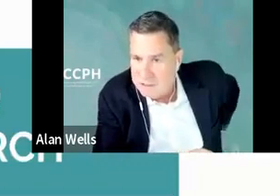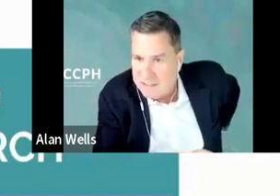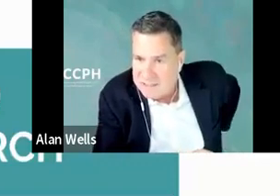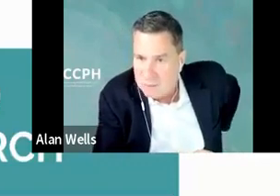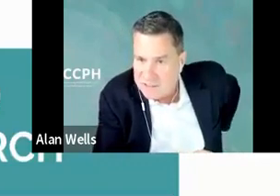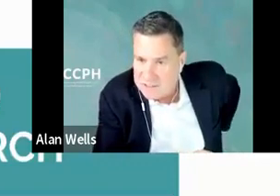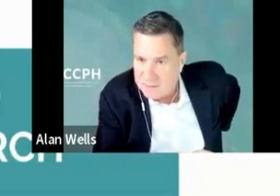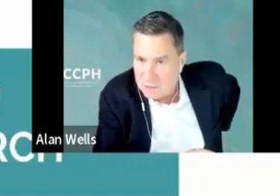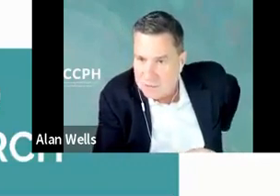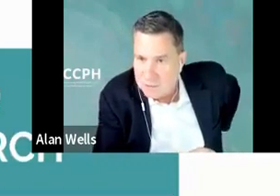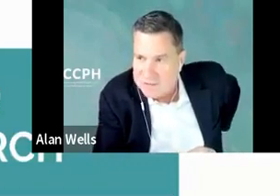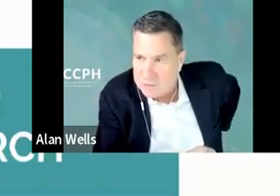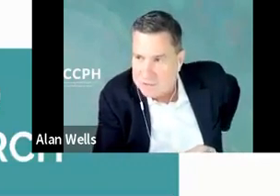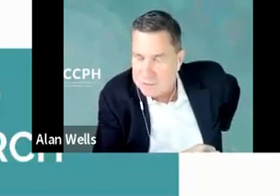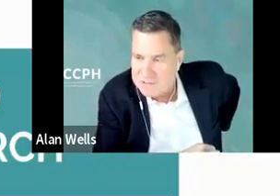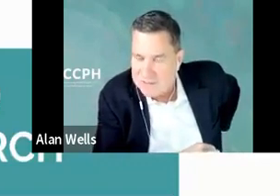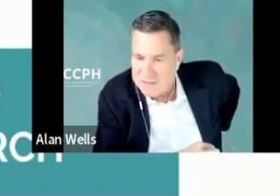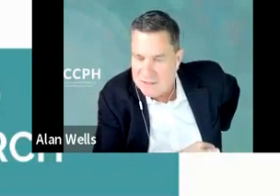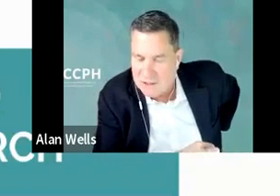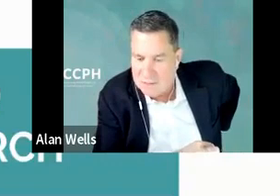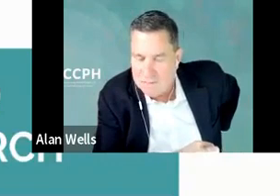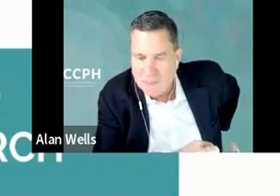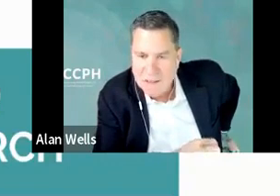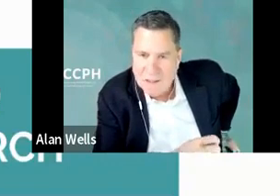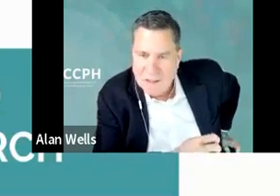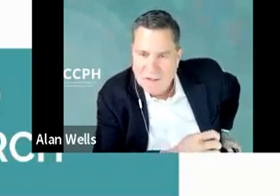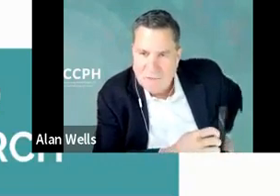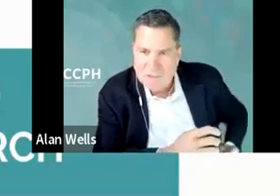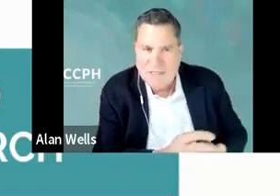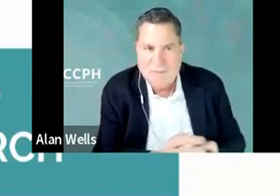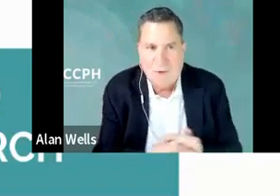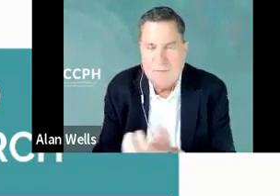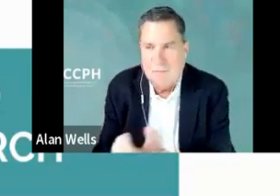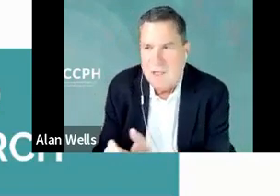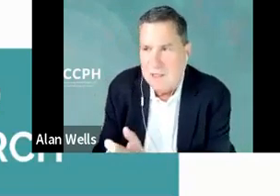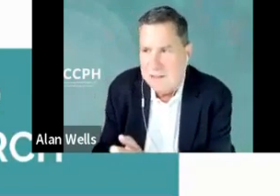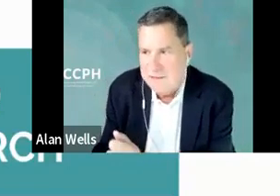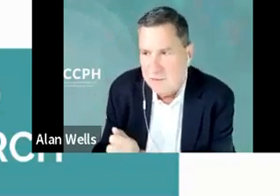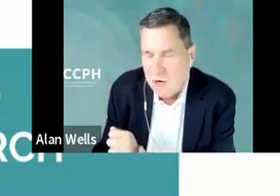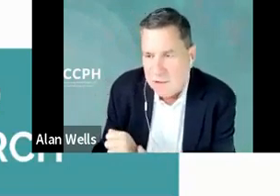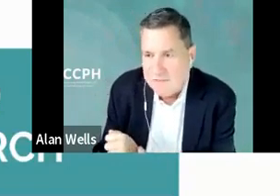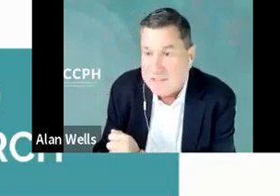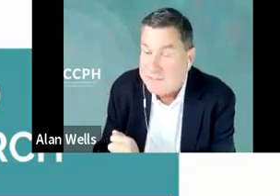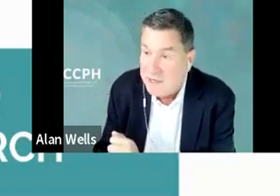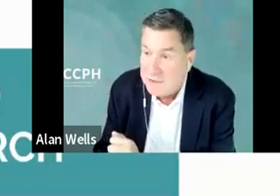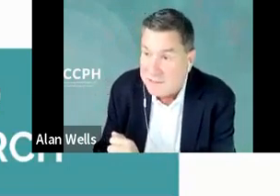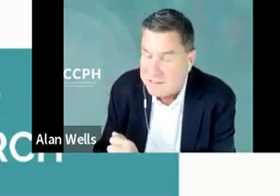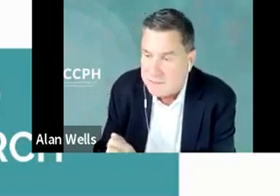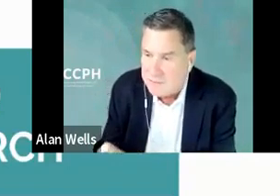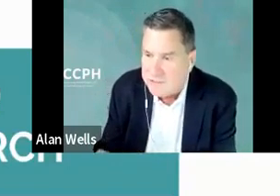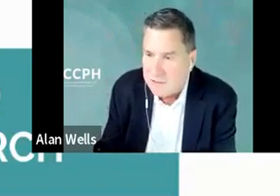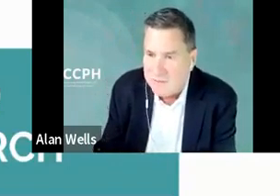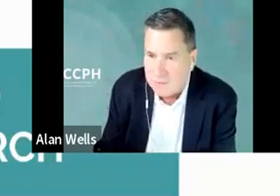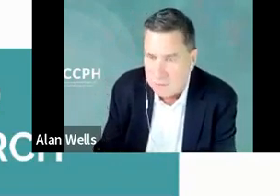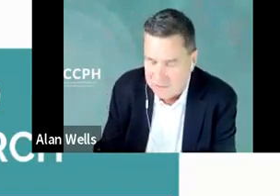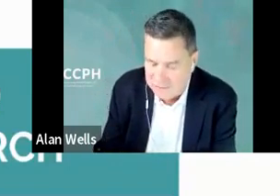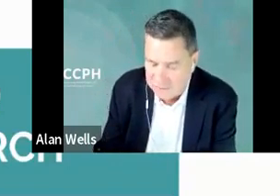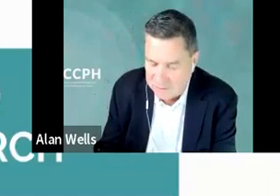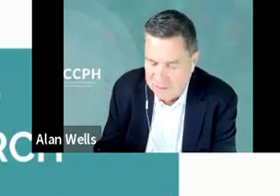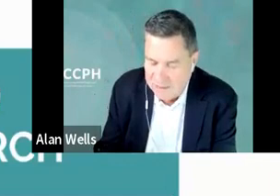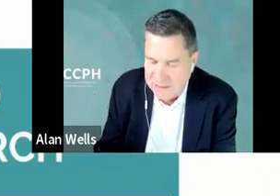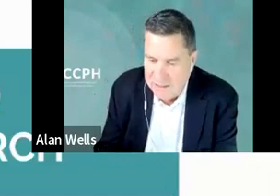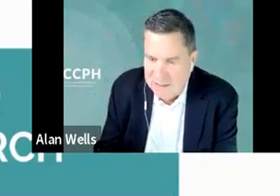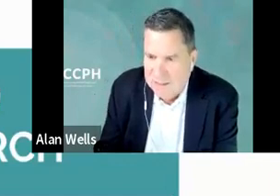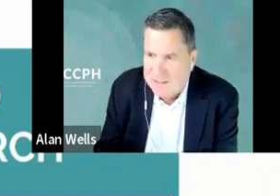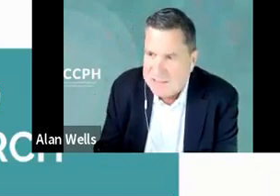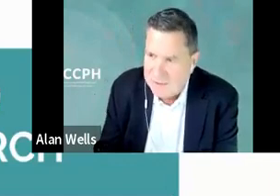and community-based participatory research, or CBPR. For example, in the arc of disparities, which we talk about a great